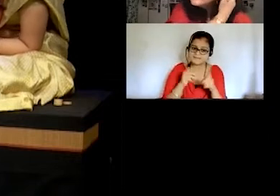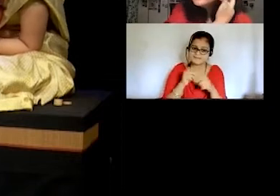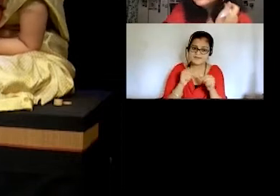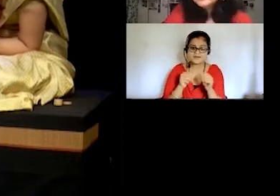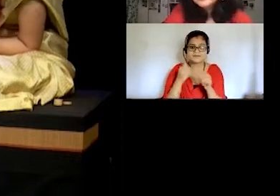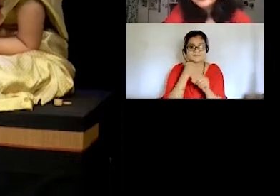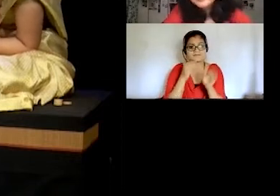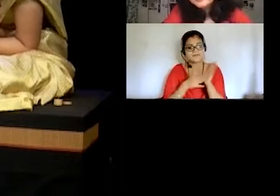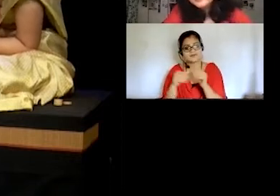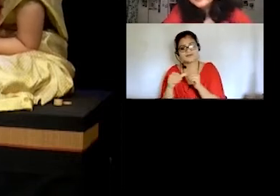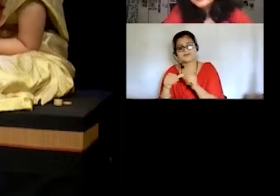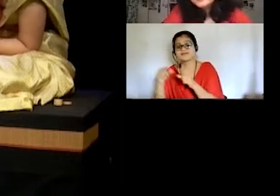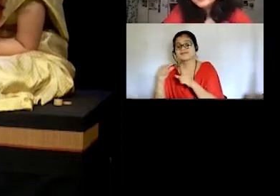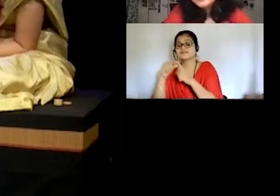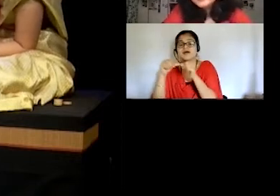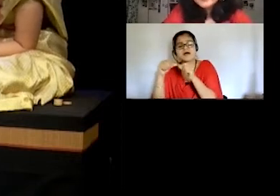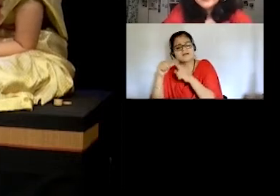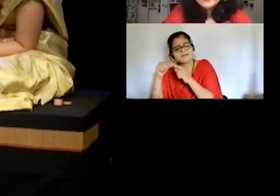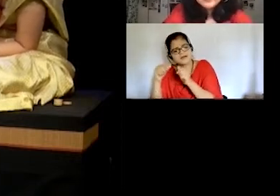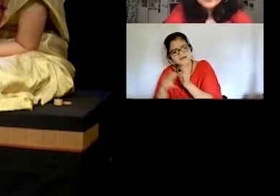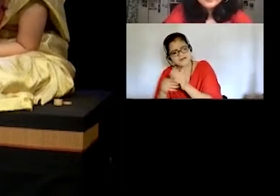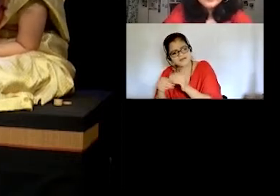ga da pa